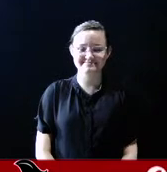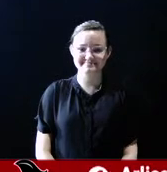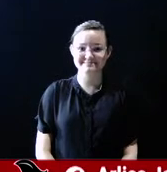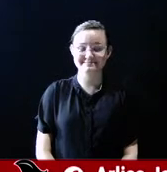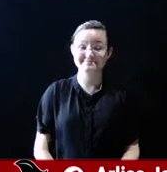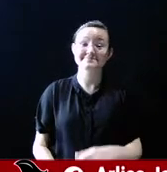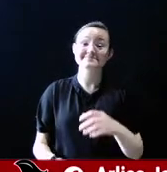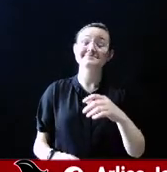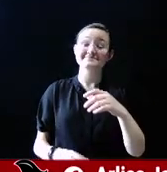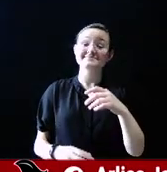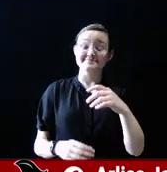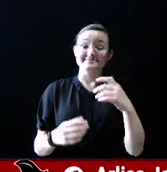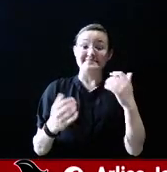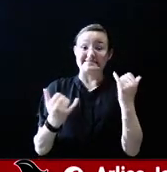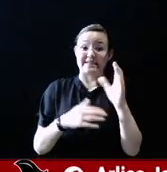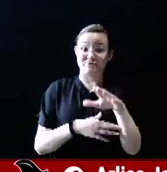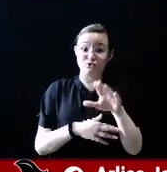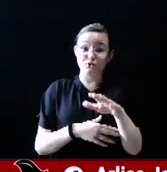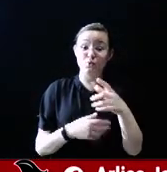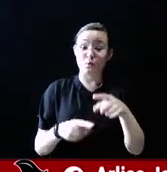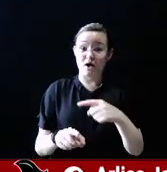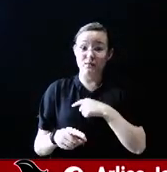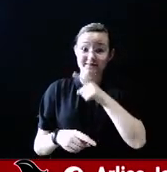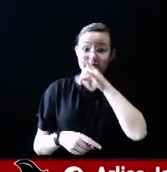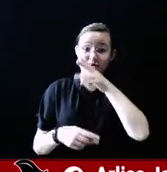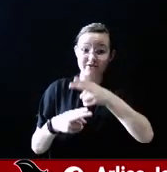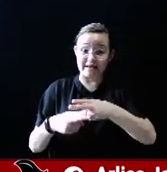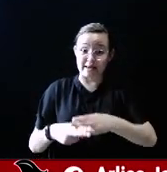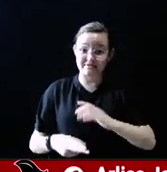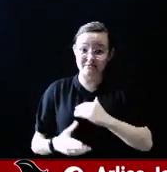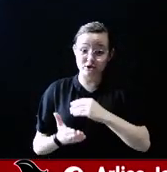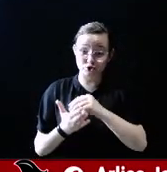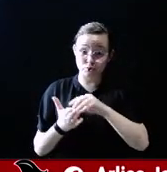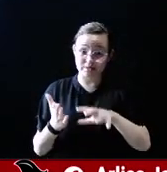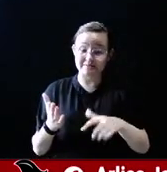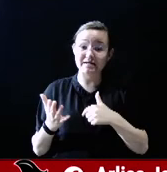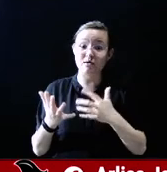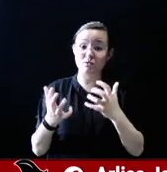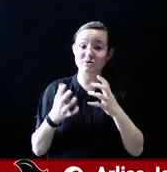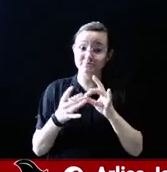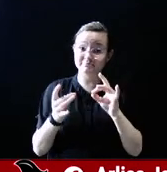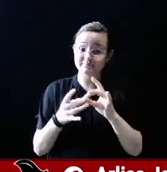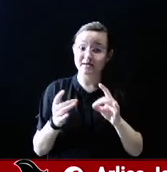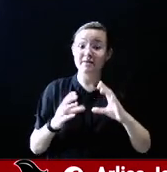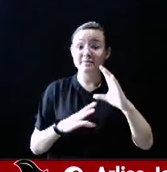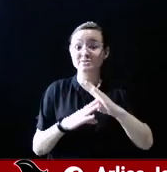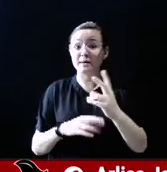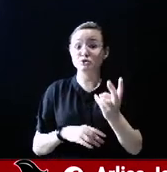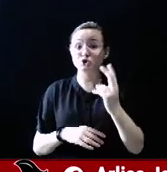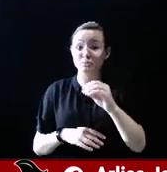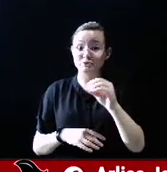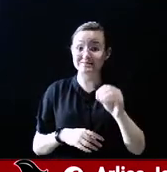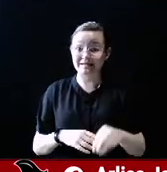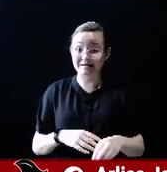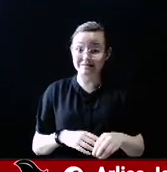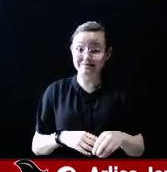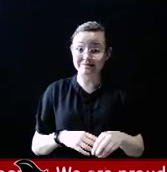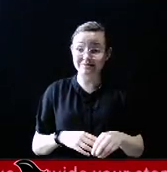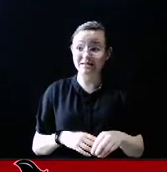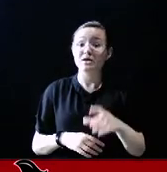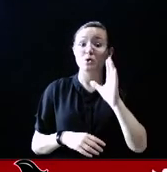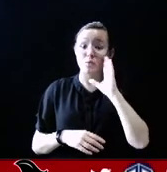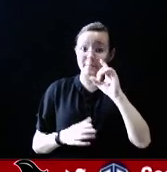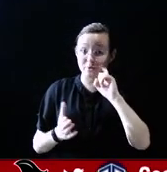Honored guests, this afternoon as we call the names of our graduates, I would like to point out that the top 2% of the graduating class